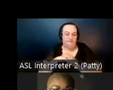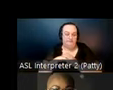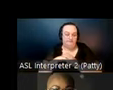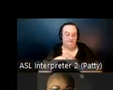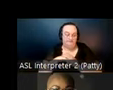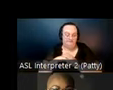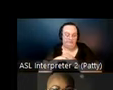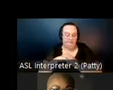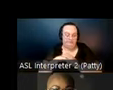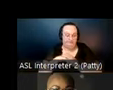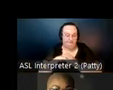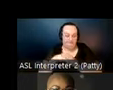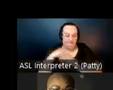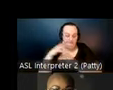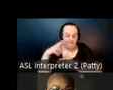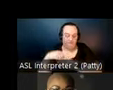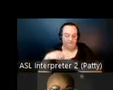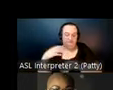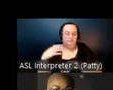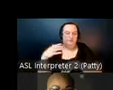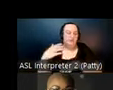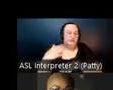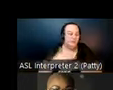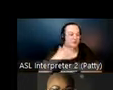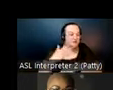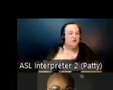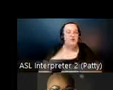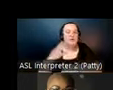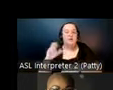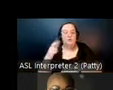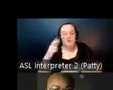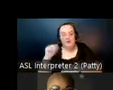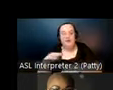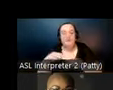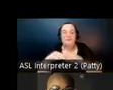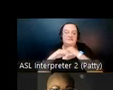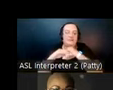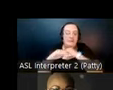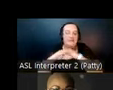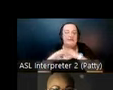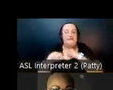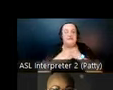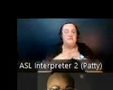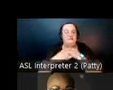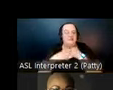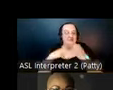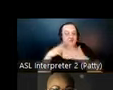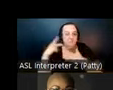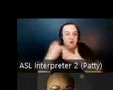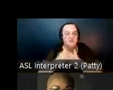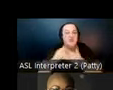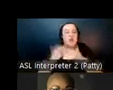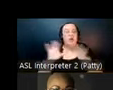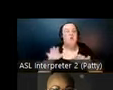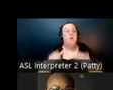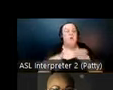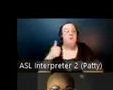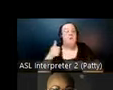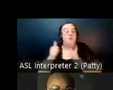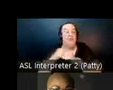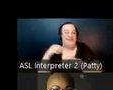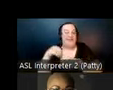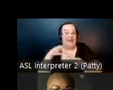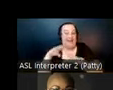This includes repair, rehab, stabilization, and preservation projects. We're doing it predominantly with in-house